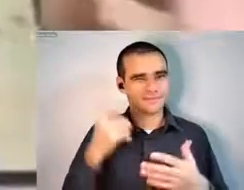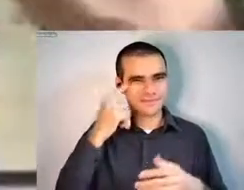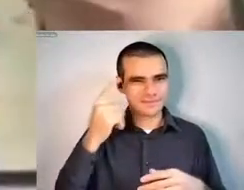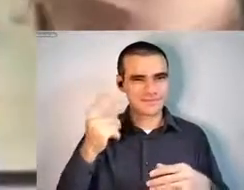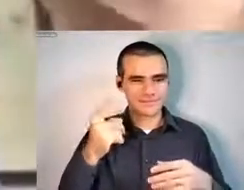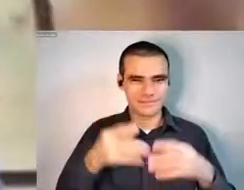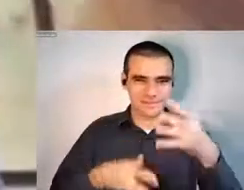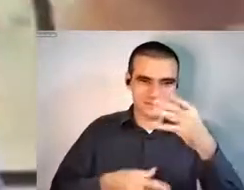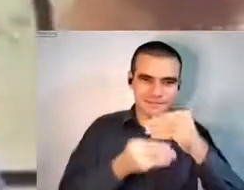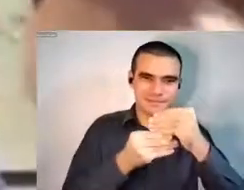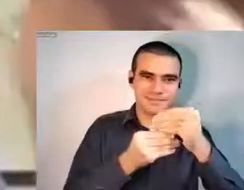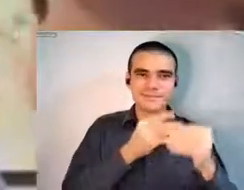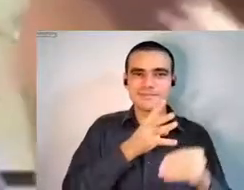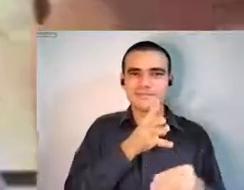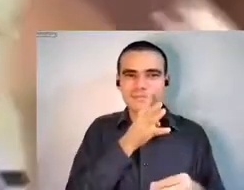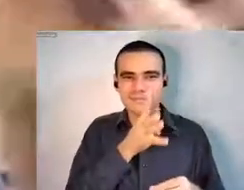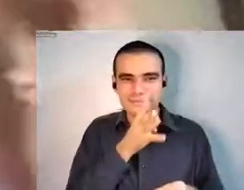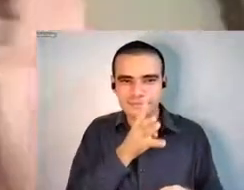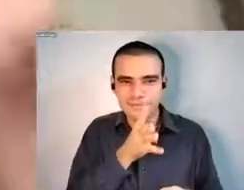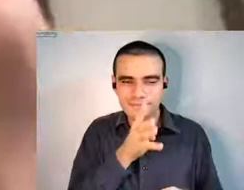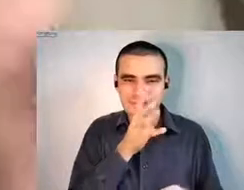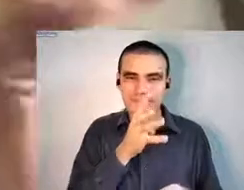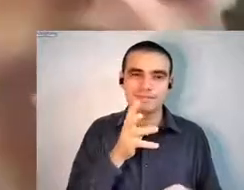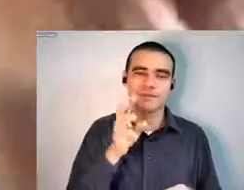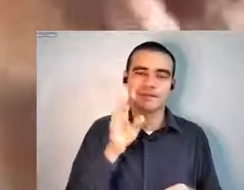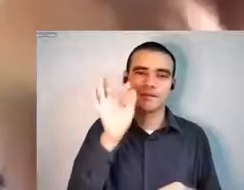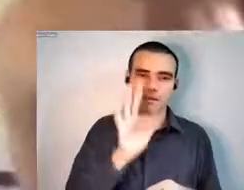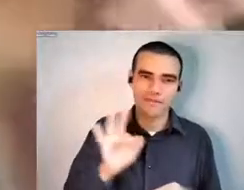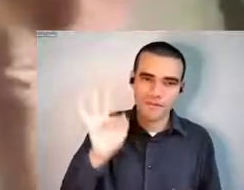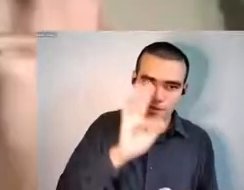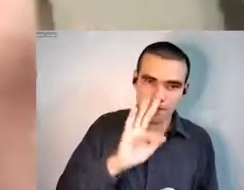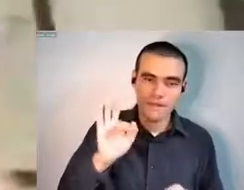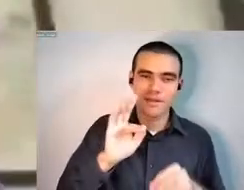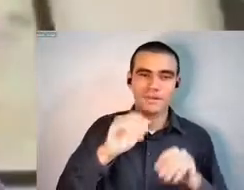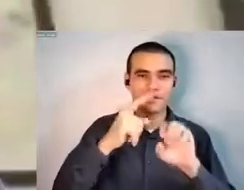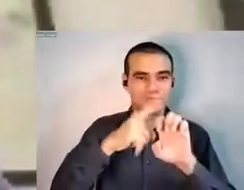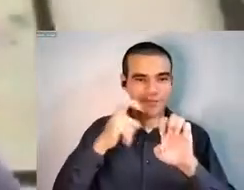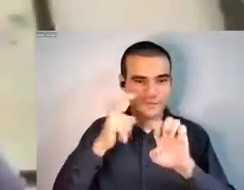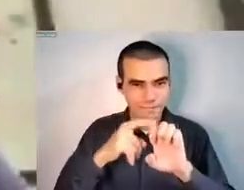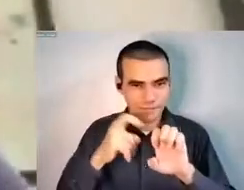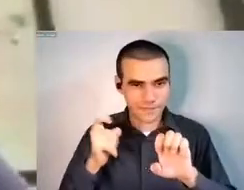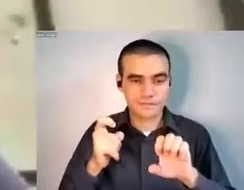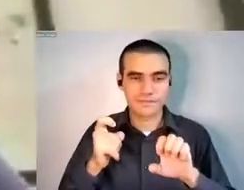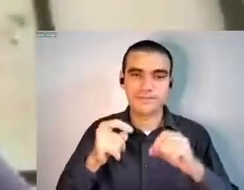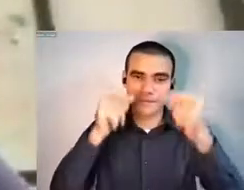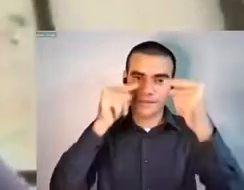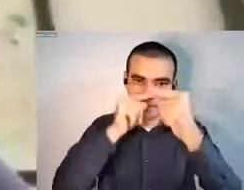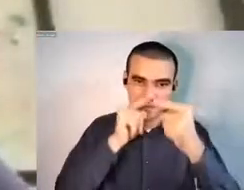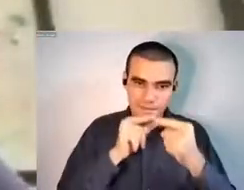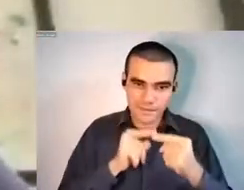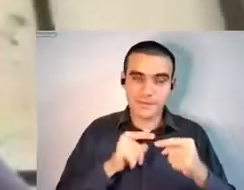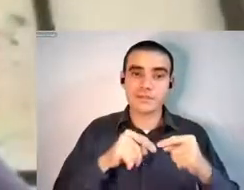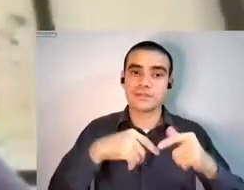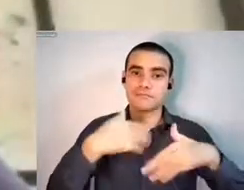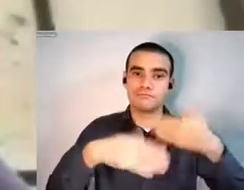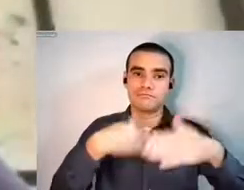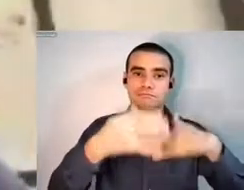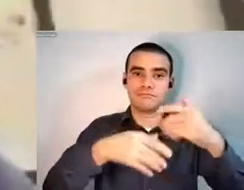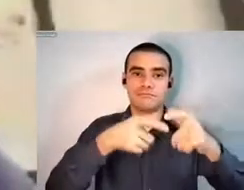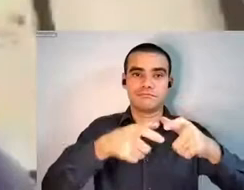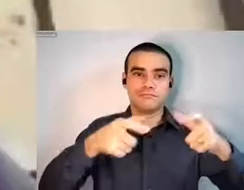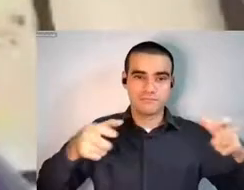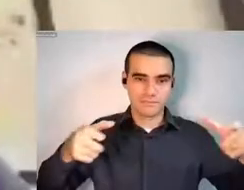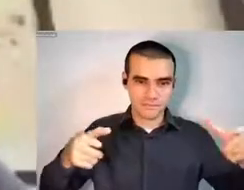Institute. So the combination of knowledge, the university, and the entrepreneurship, this is what makes the development